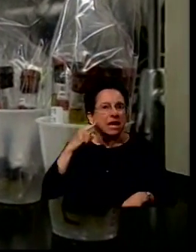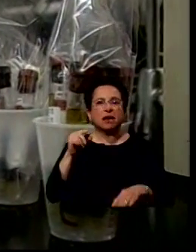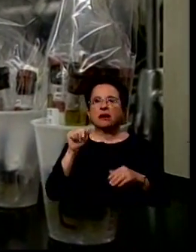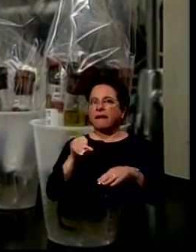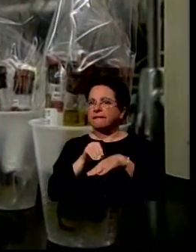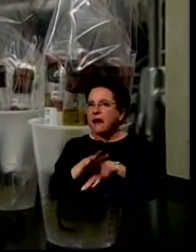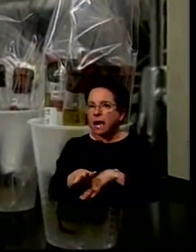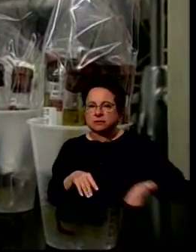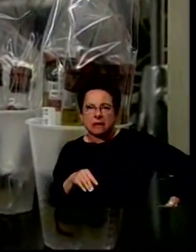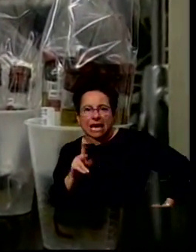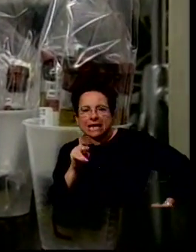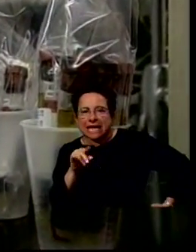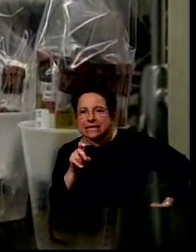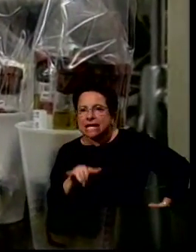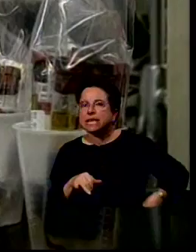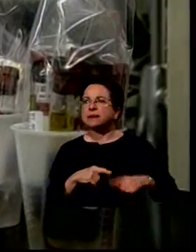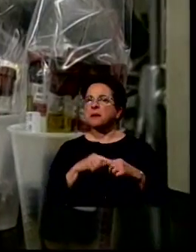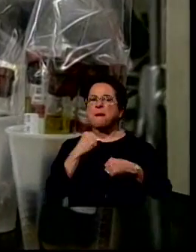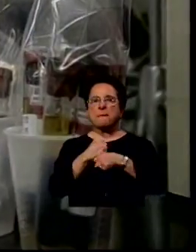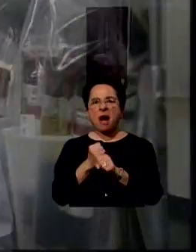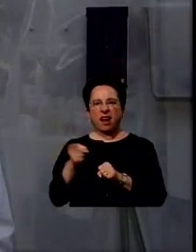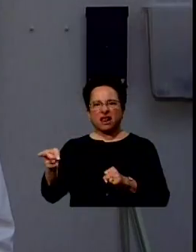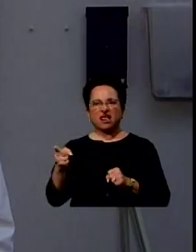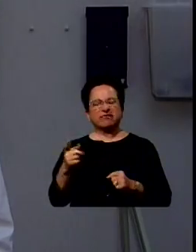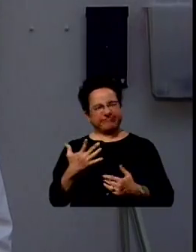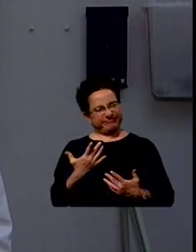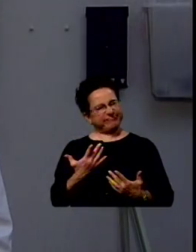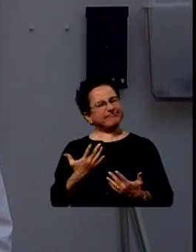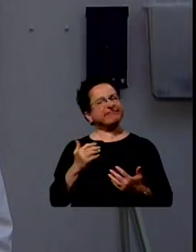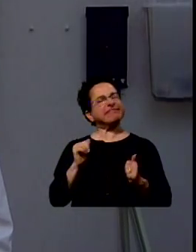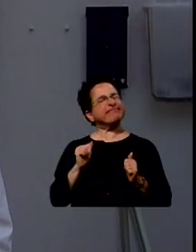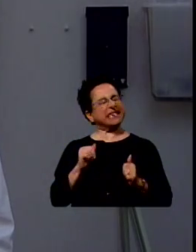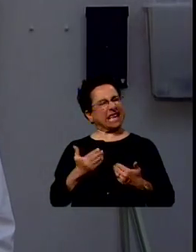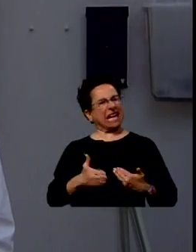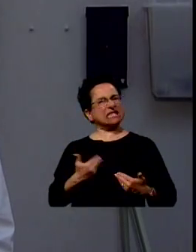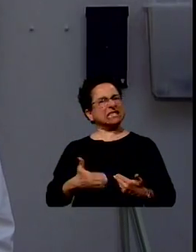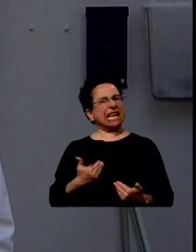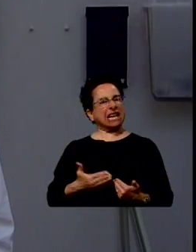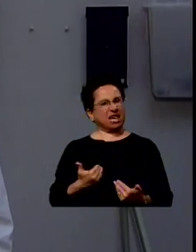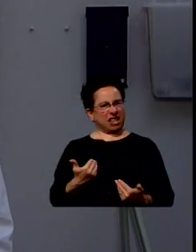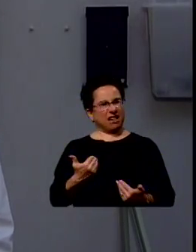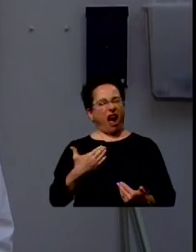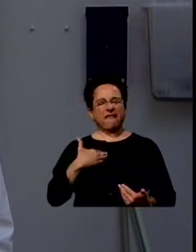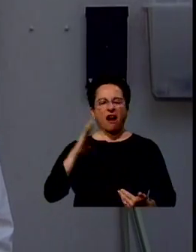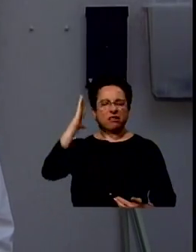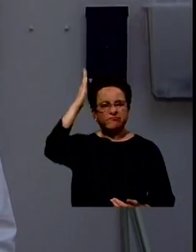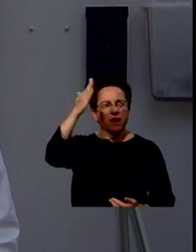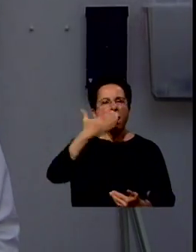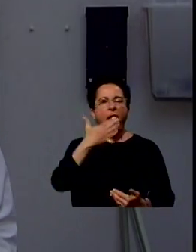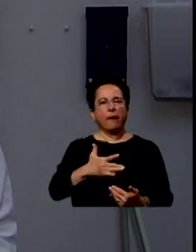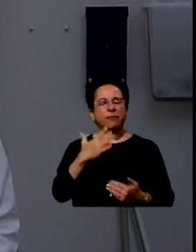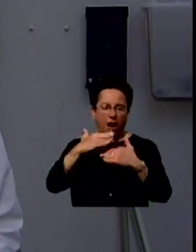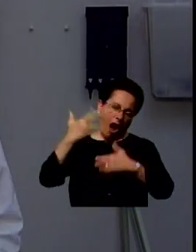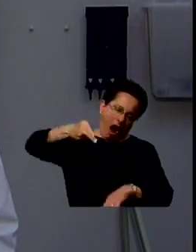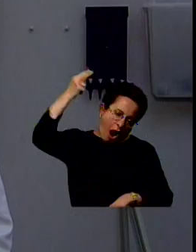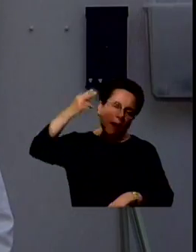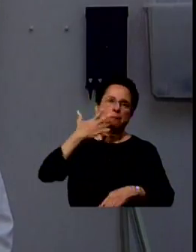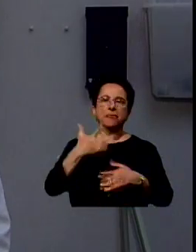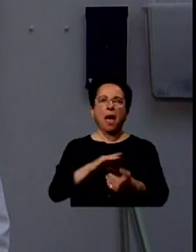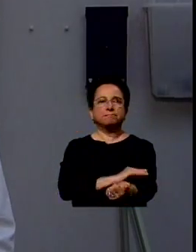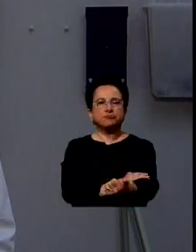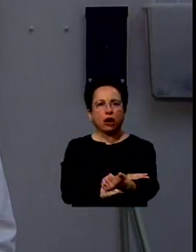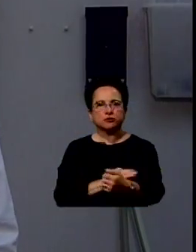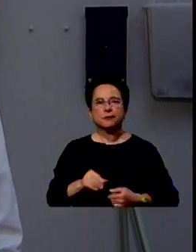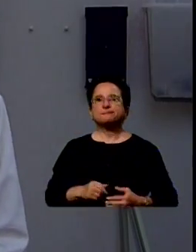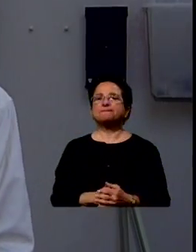blood supply, so that they actually get anemic. It can affect their hearing, can affect their kidney function, and can predispose to